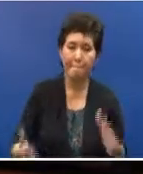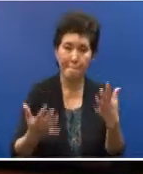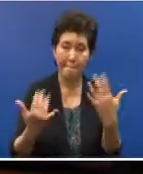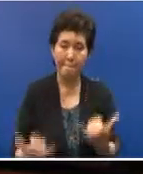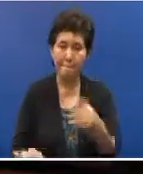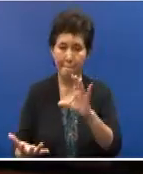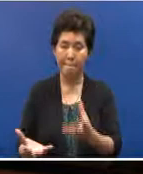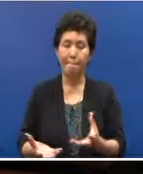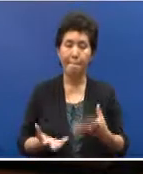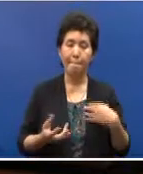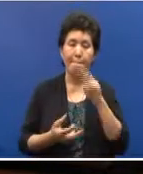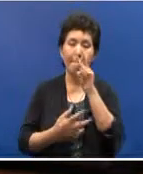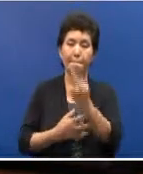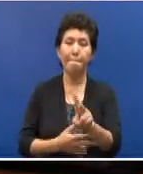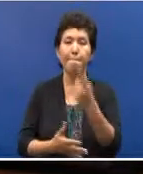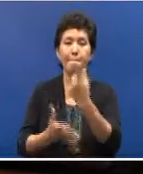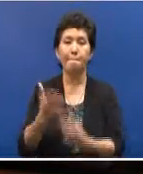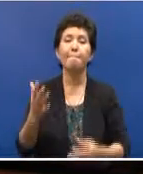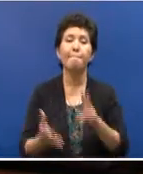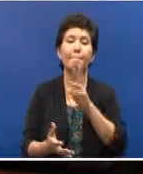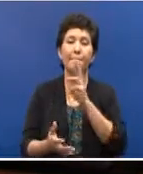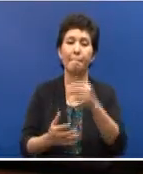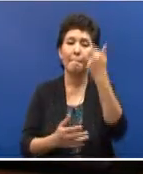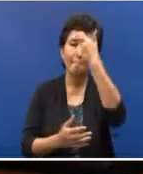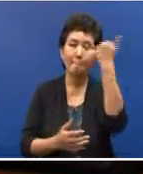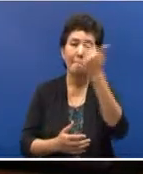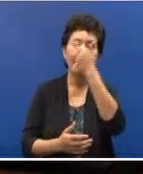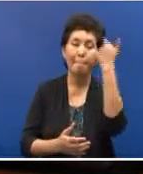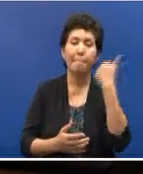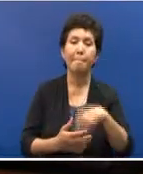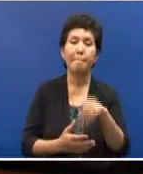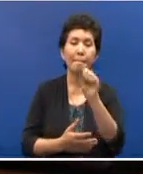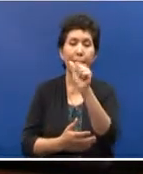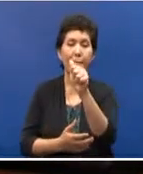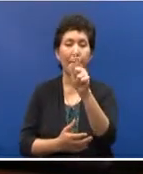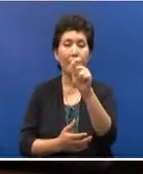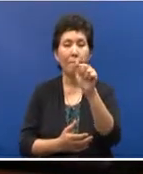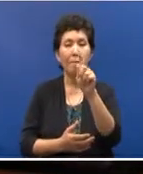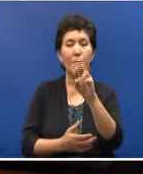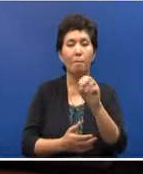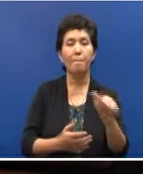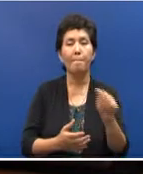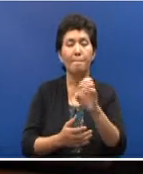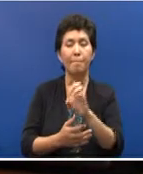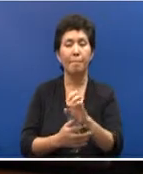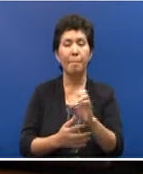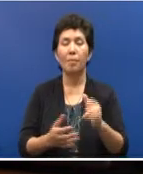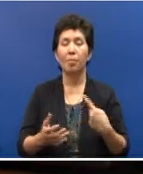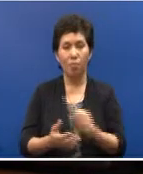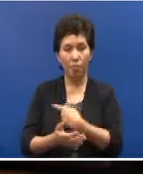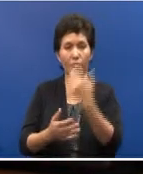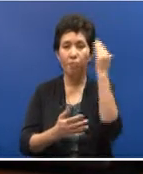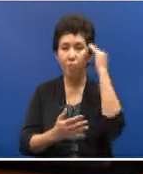see what are the causes of racism and ethnocentrism. Okay, so we know